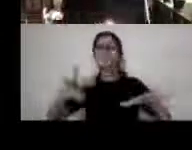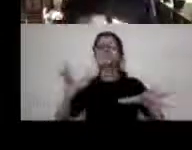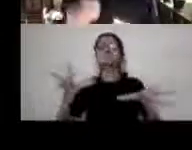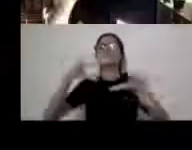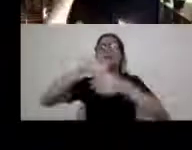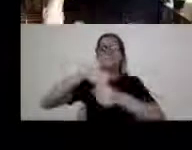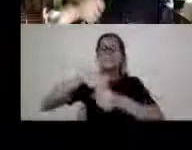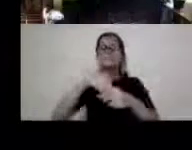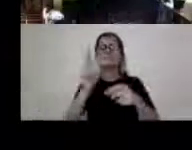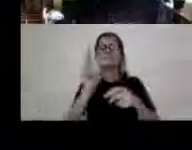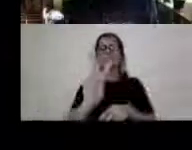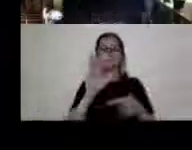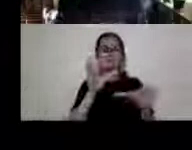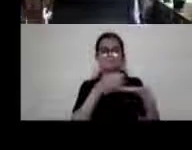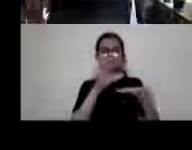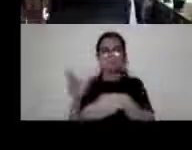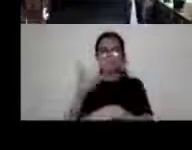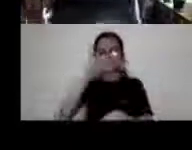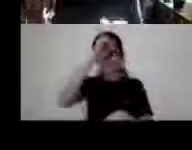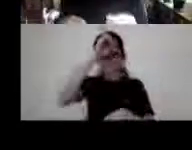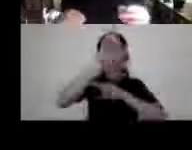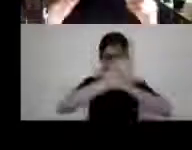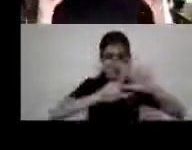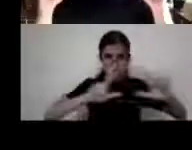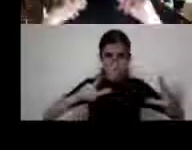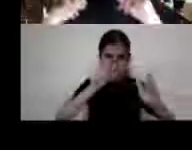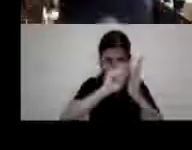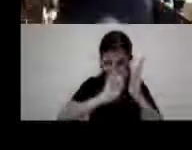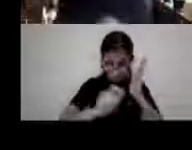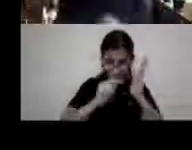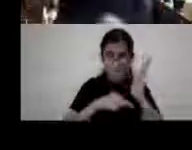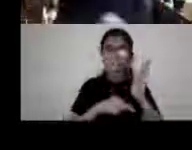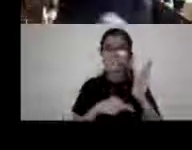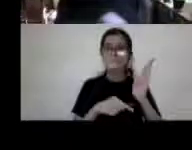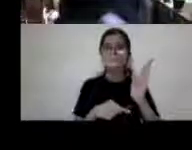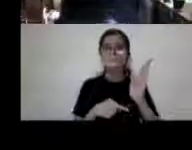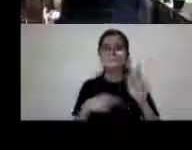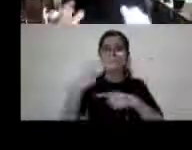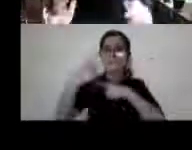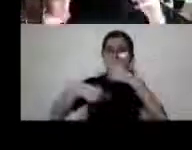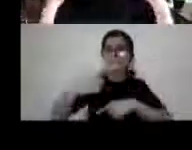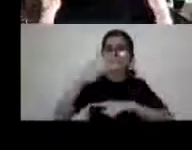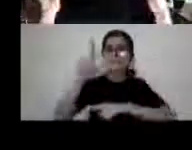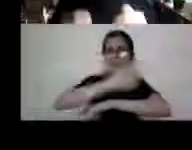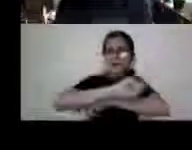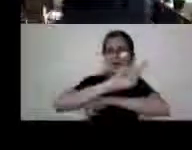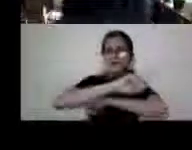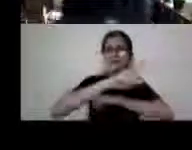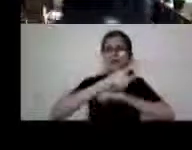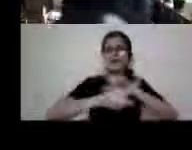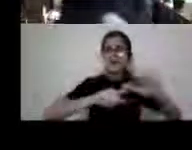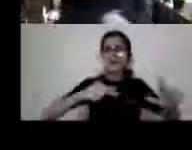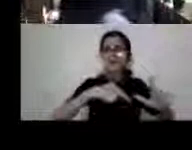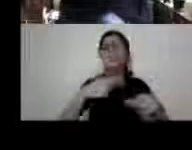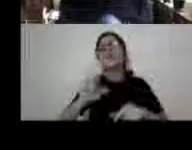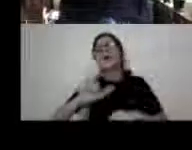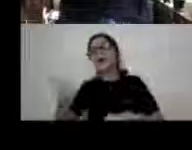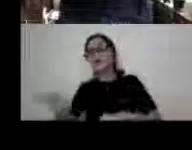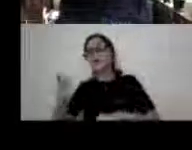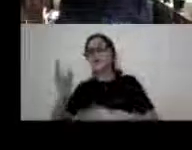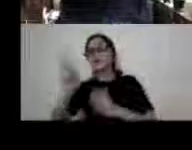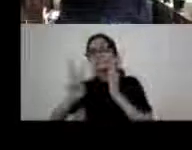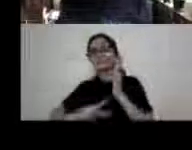of German, like written German language. The one is the so-called everyday language, and the other one is the easy to read